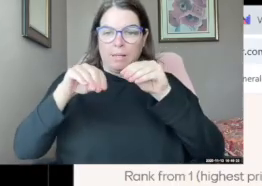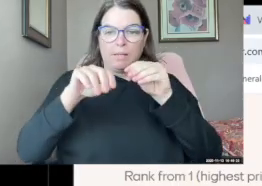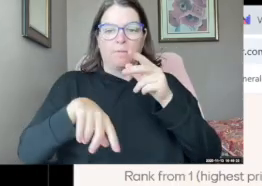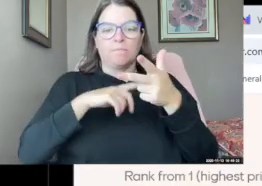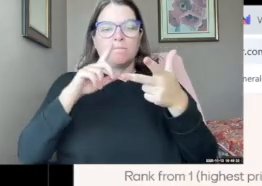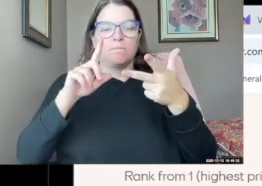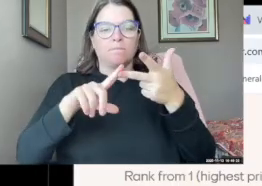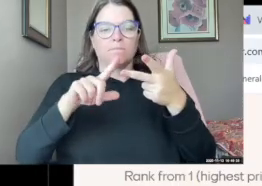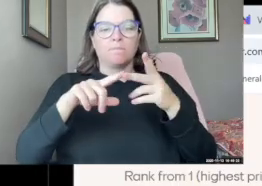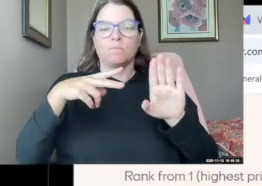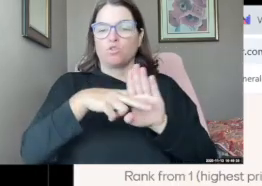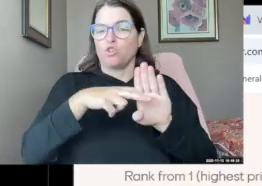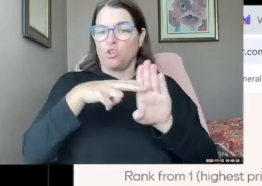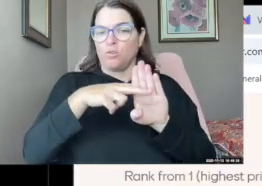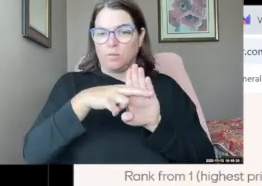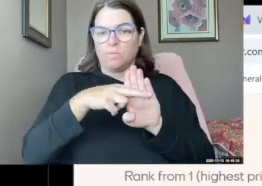then shared mobility,